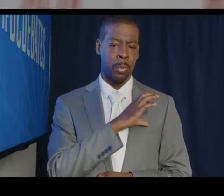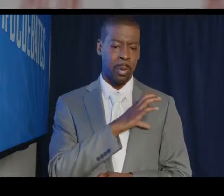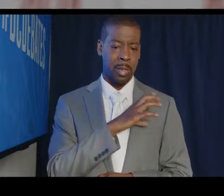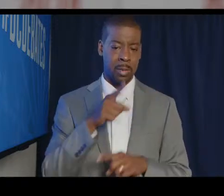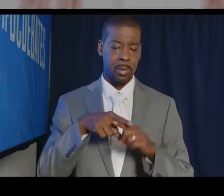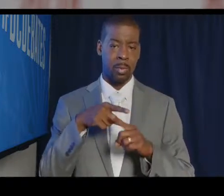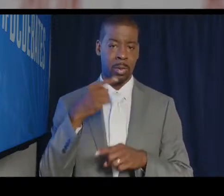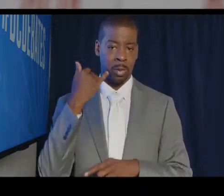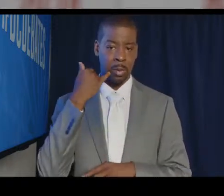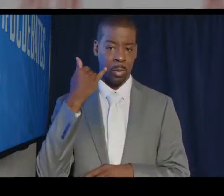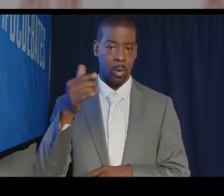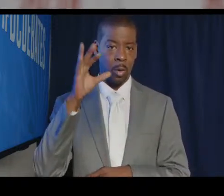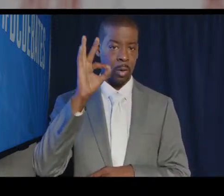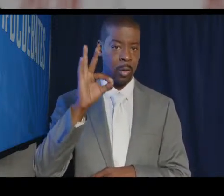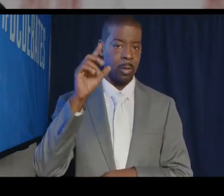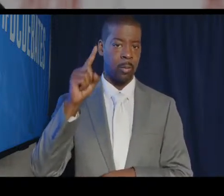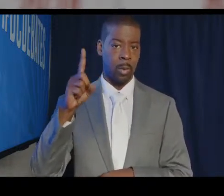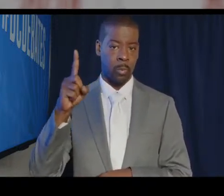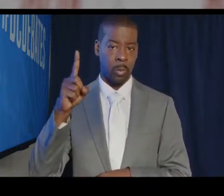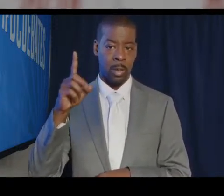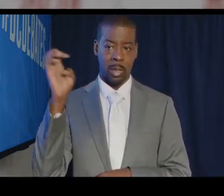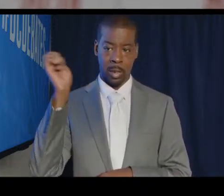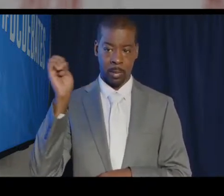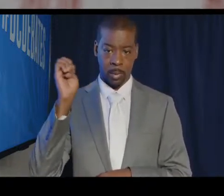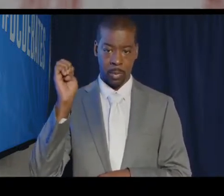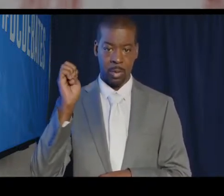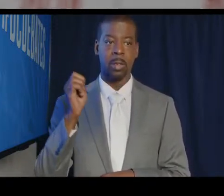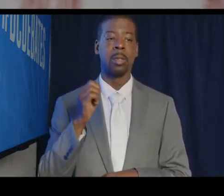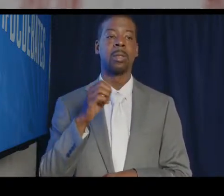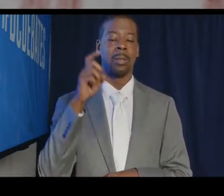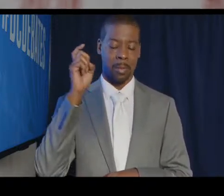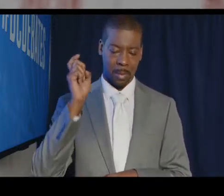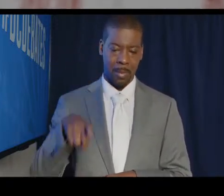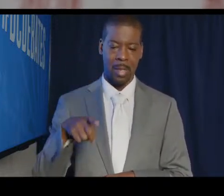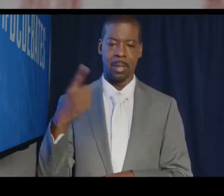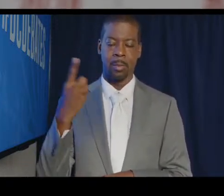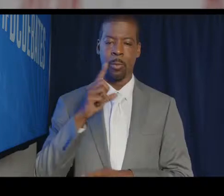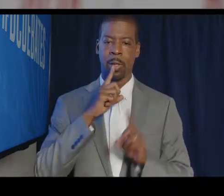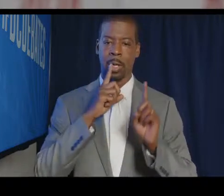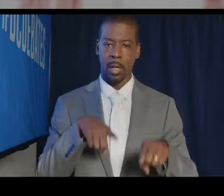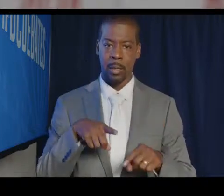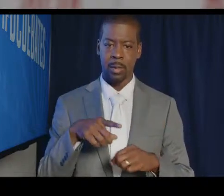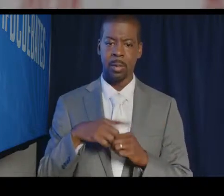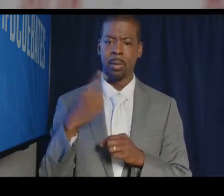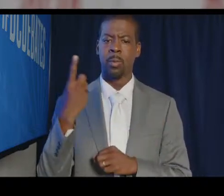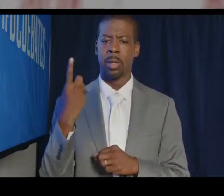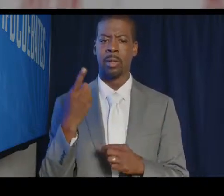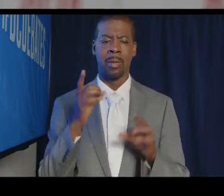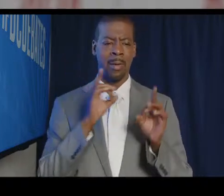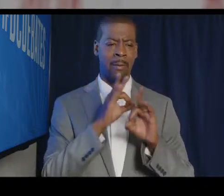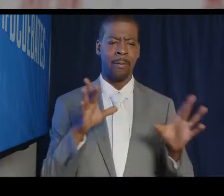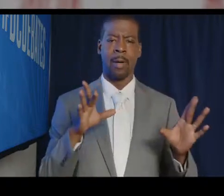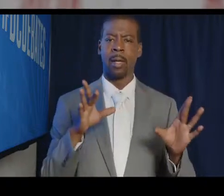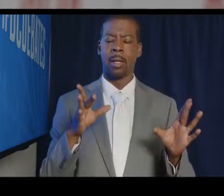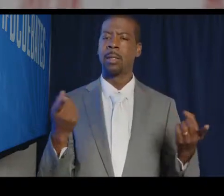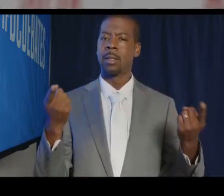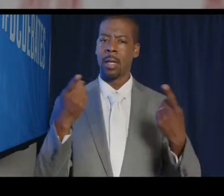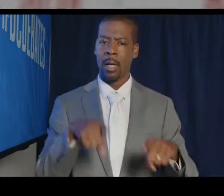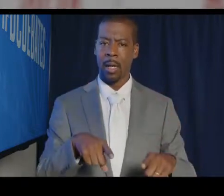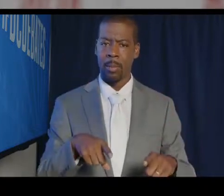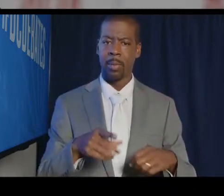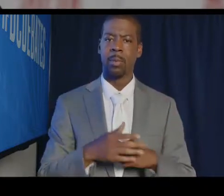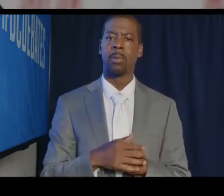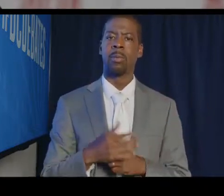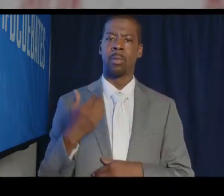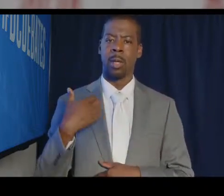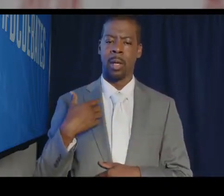call 911 in an emergency, they actually get an answer. Making sure that when people commit violent crimes against our residents, we have a